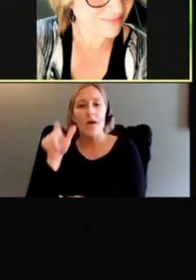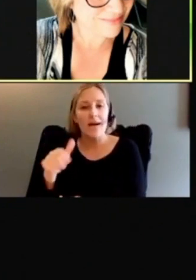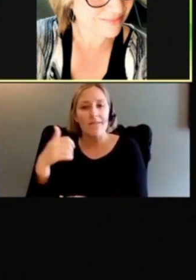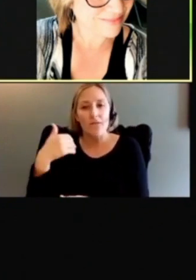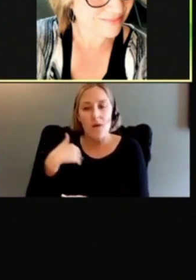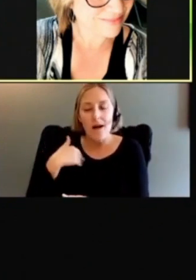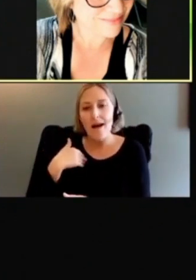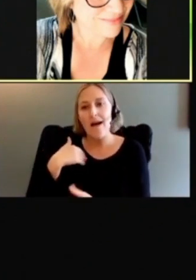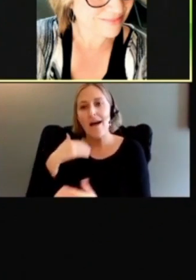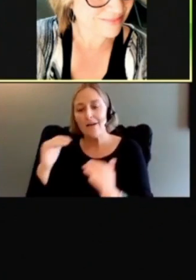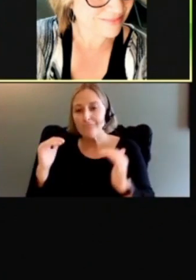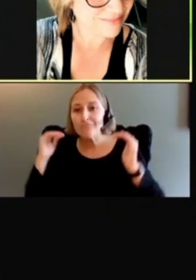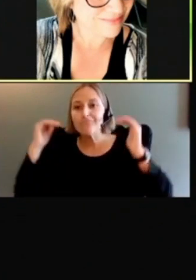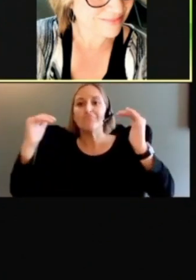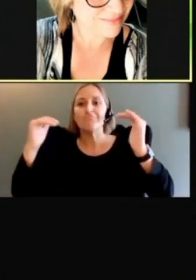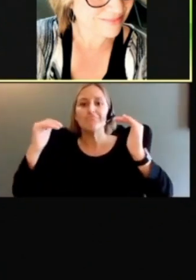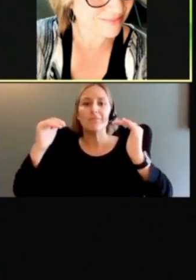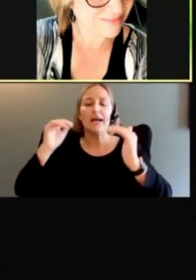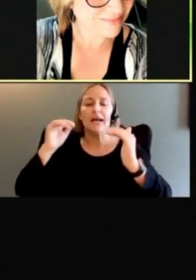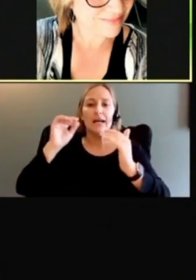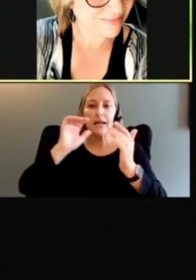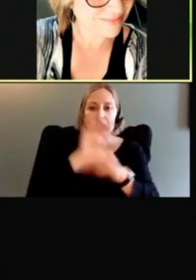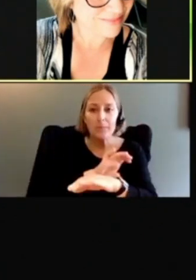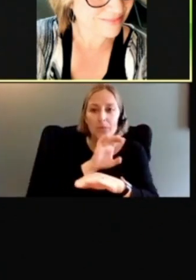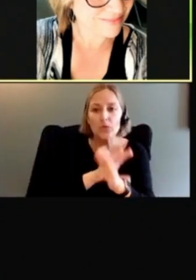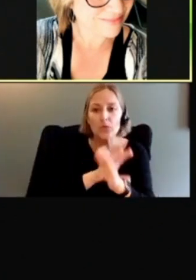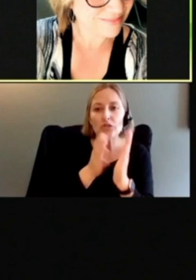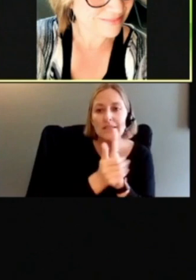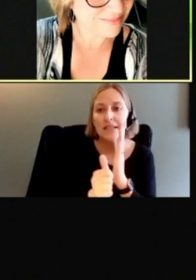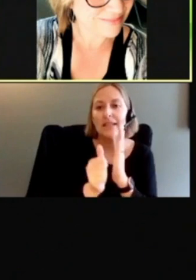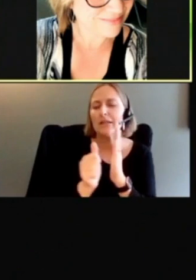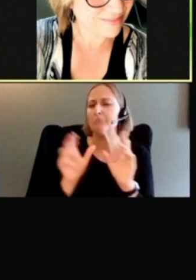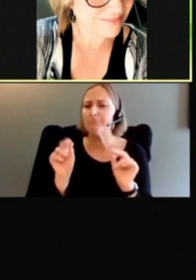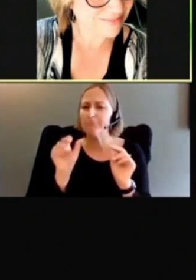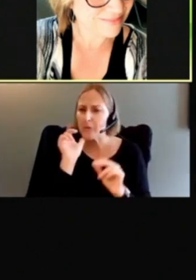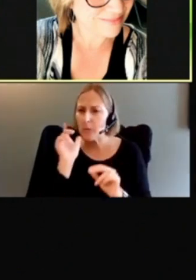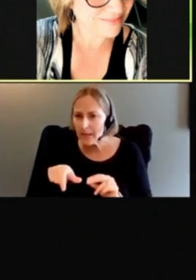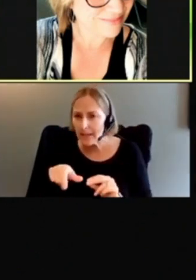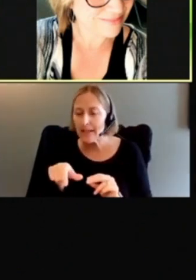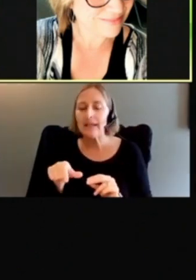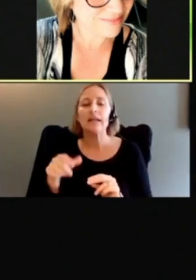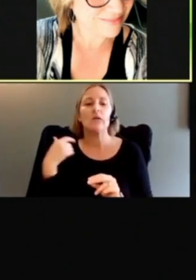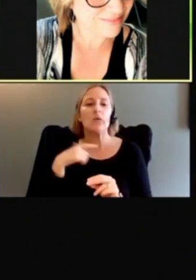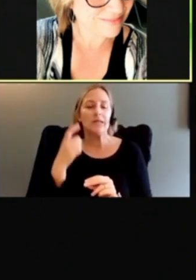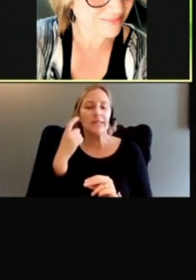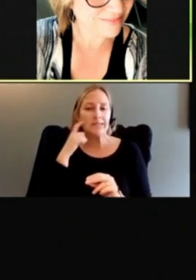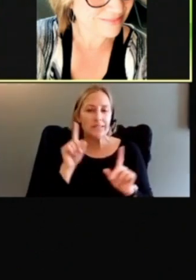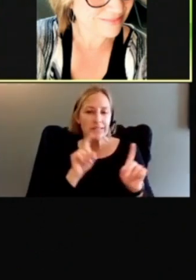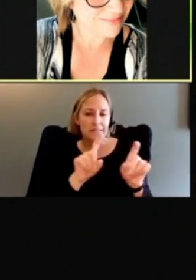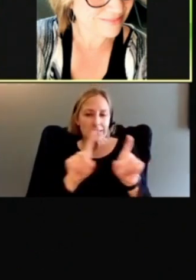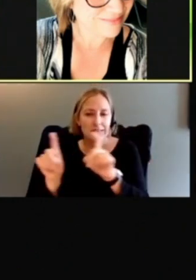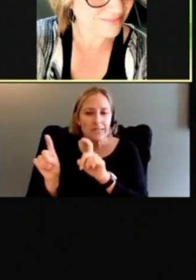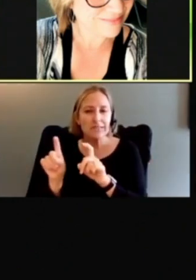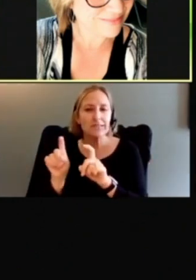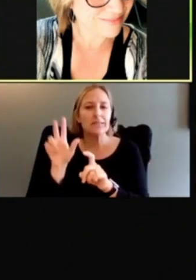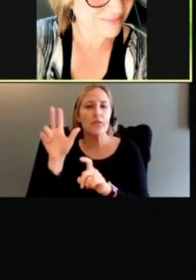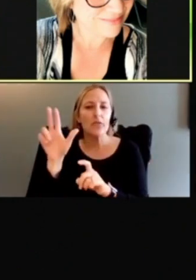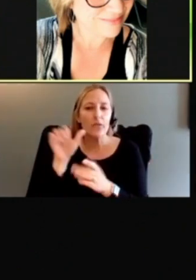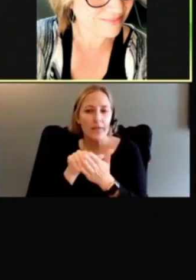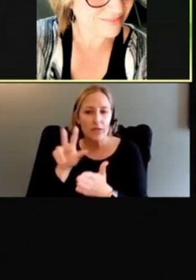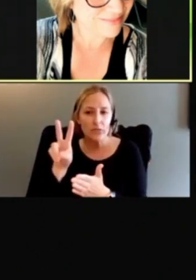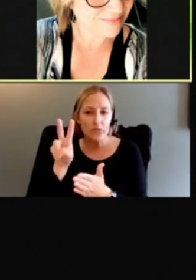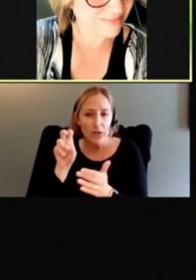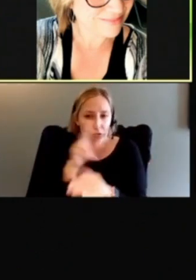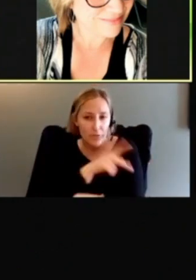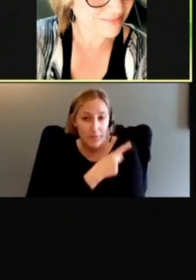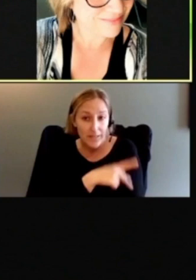web skills to use this method of learning. A survey of 3,200 patients revealed that even